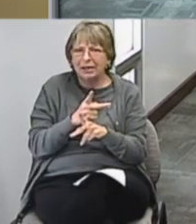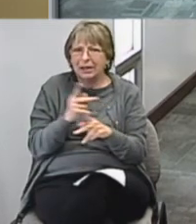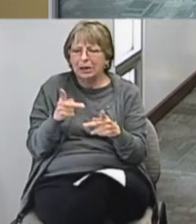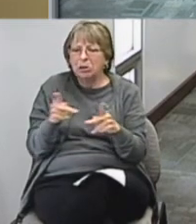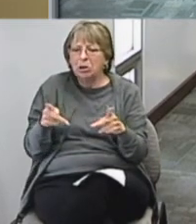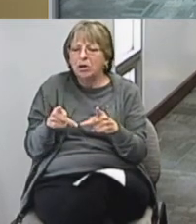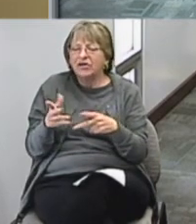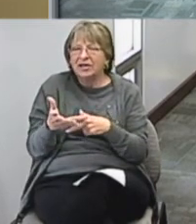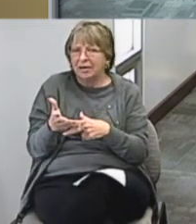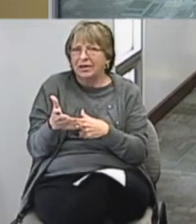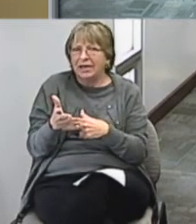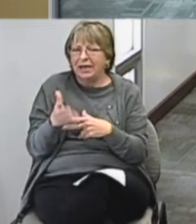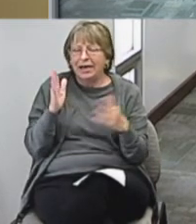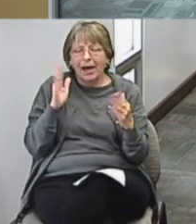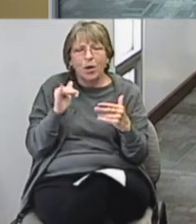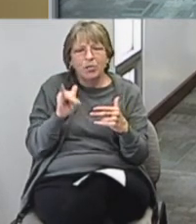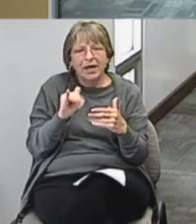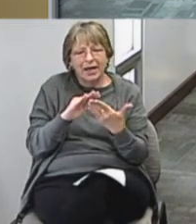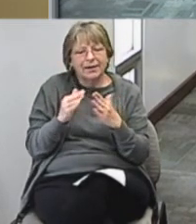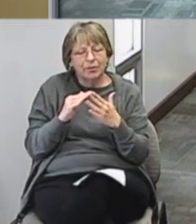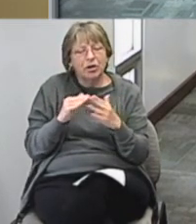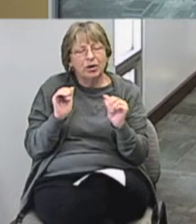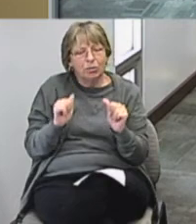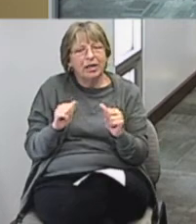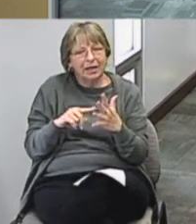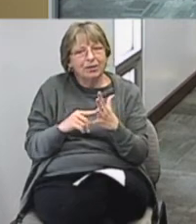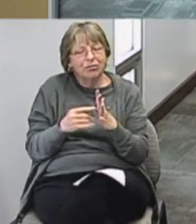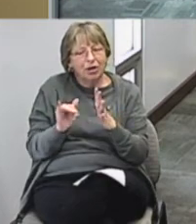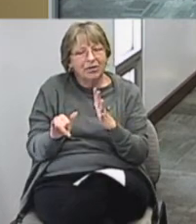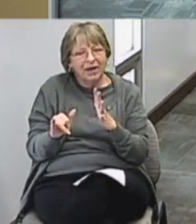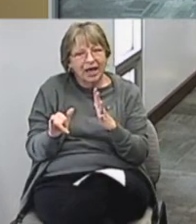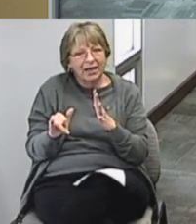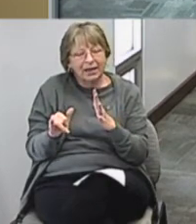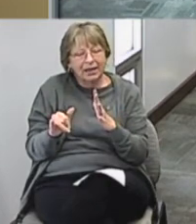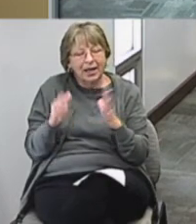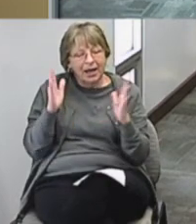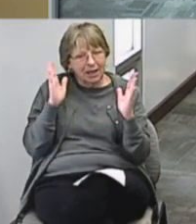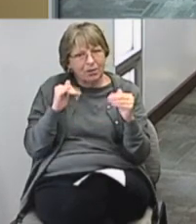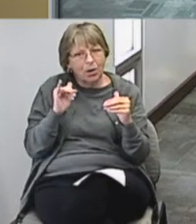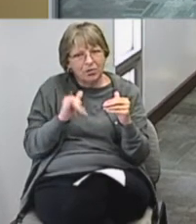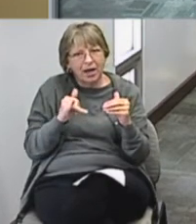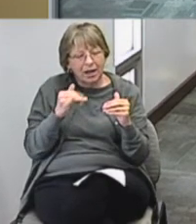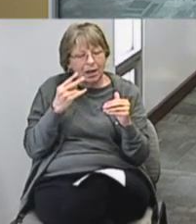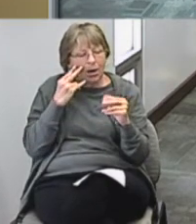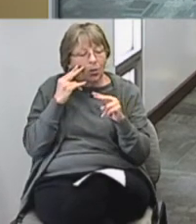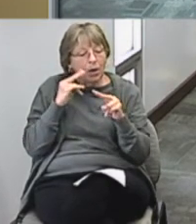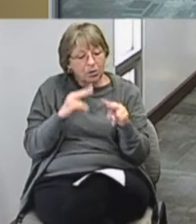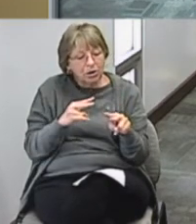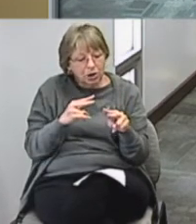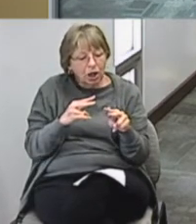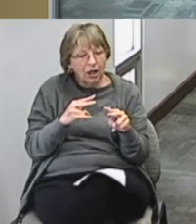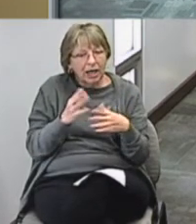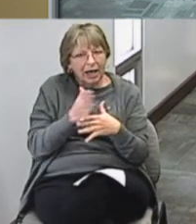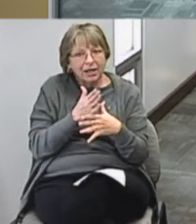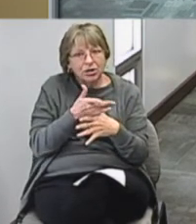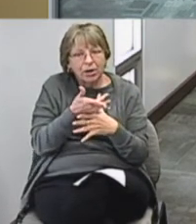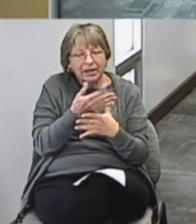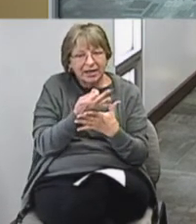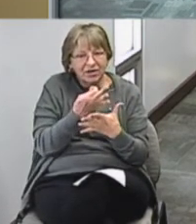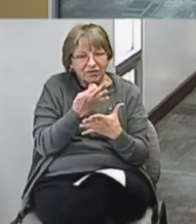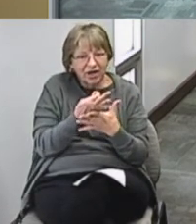if, as a community, we're able to get that off the ground, that we would look at allocating the special alcohol funds